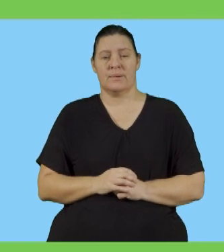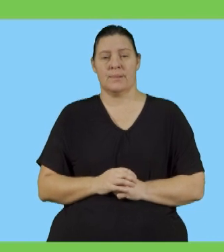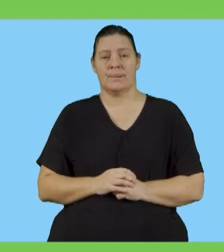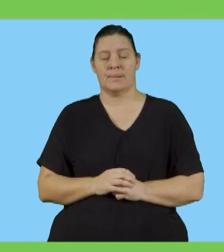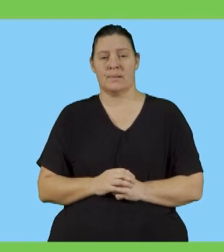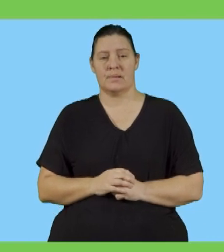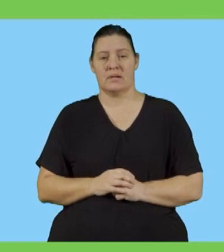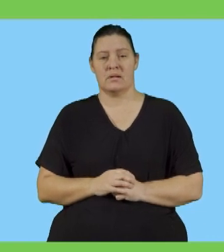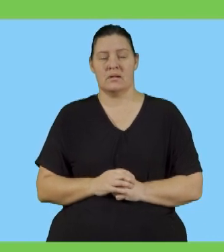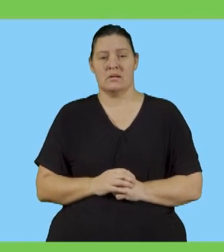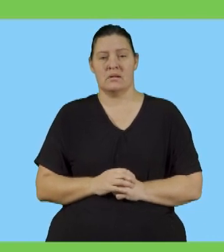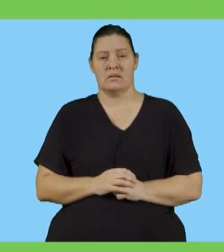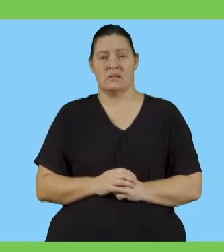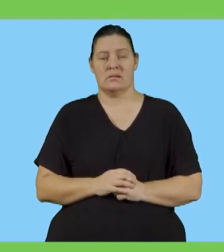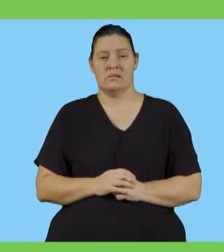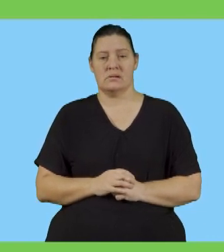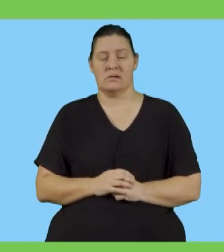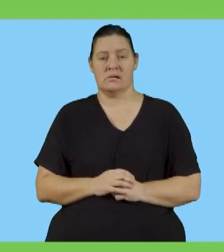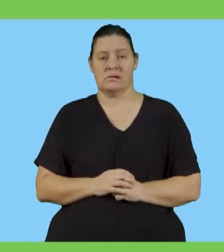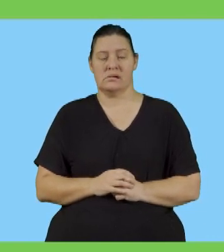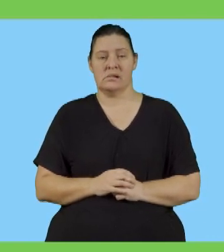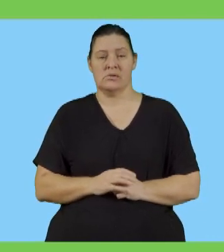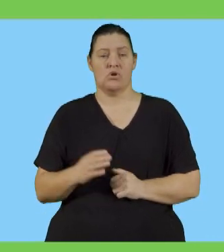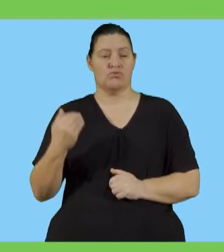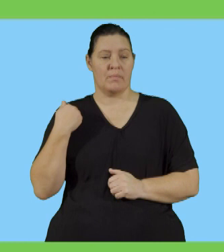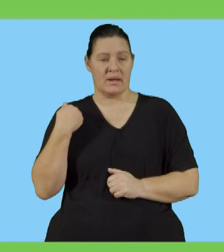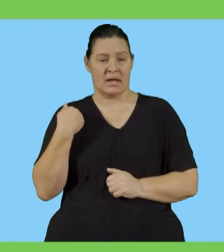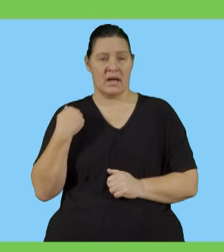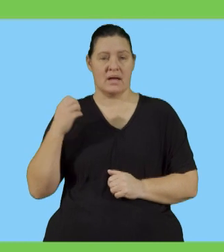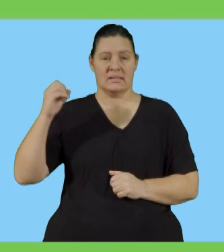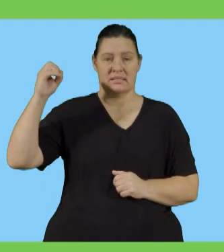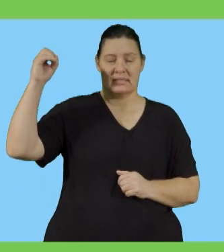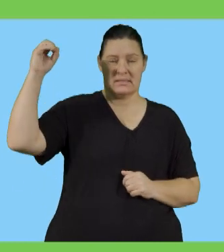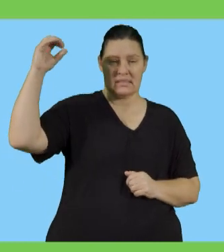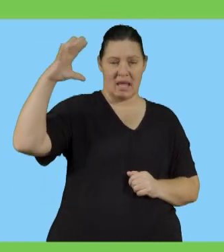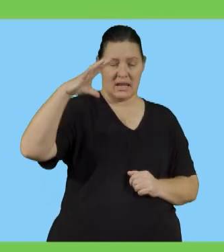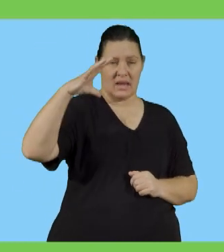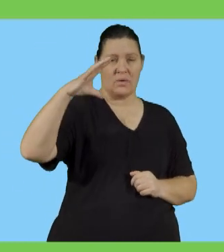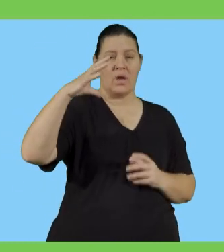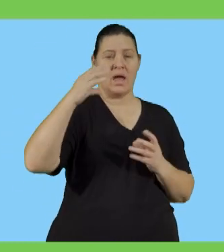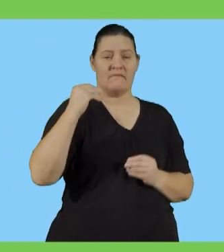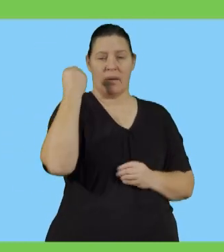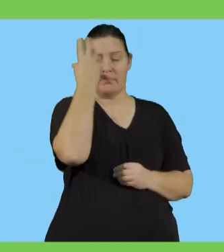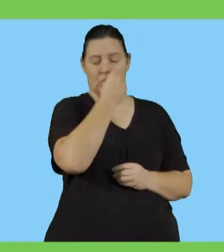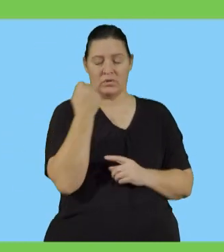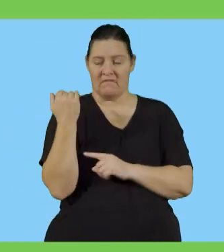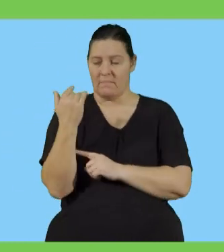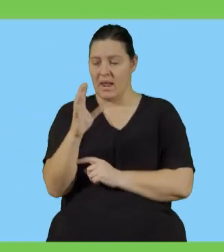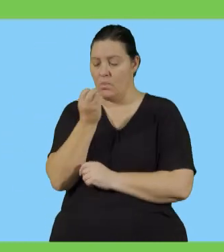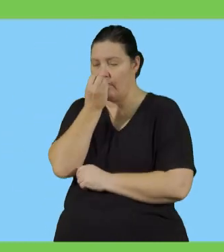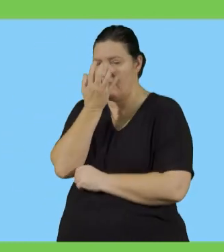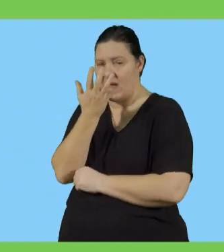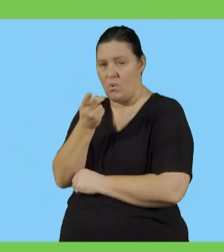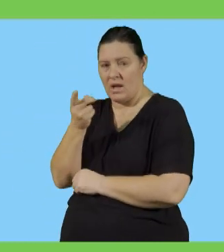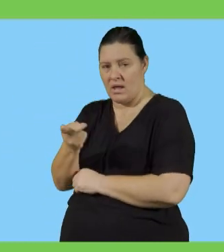Well, while you do that, just a quick reminder, this is the sun. From the sun, we have a beautiful plant with flowers. The